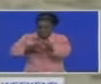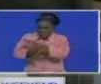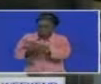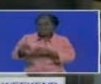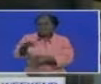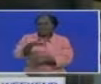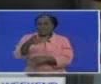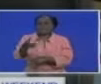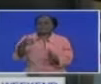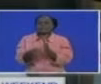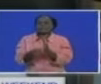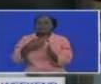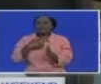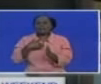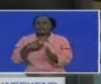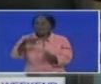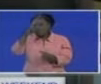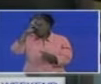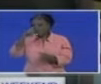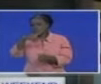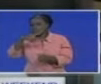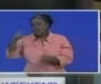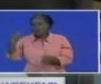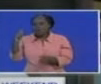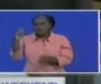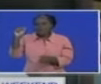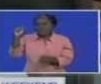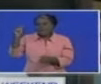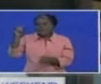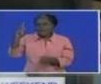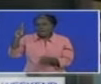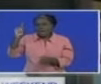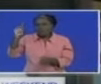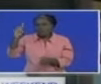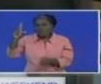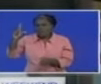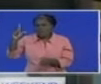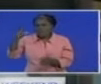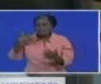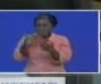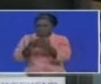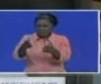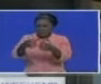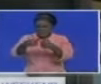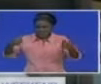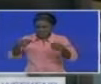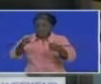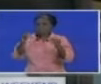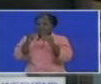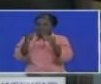spots. Police officers who are heading to Takwel Gorge, and on reaching at the Takwel Gate, they met